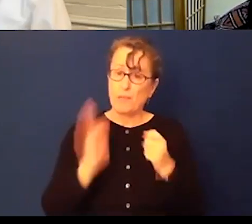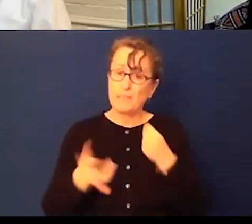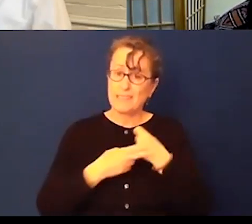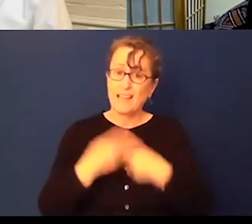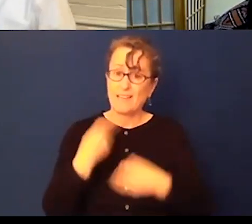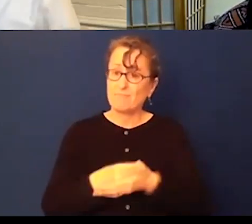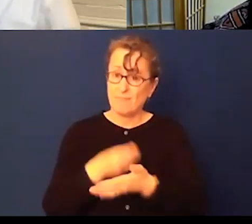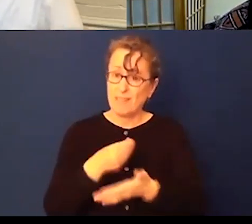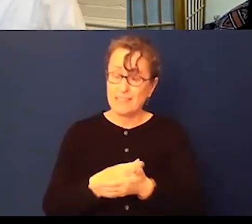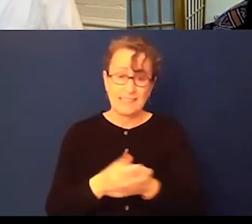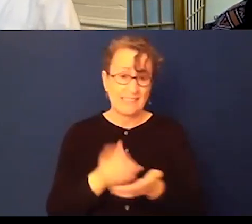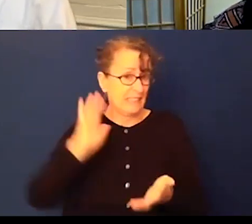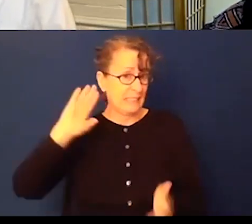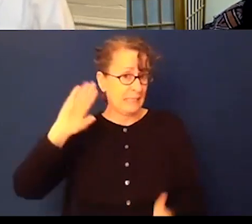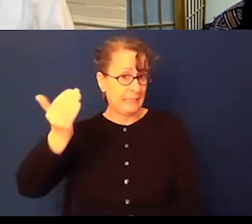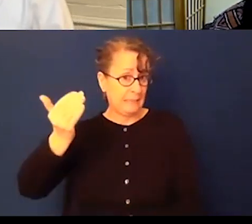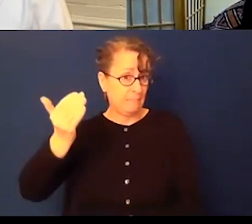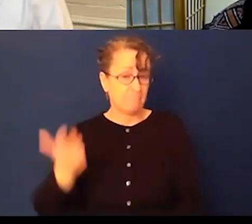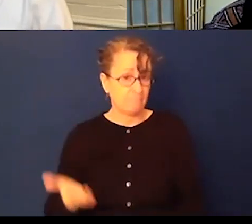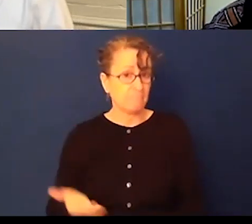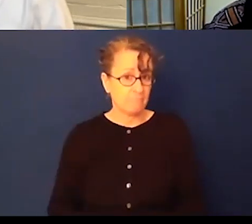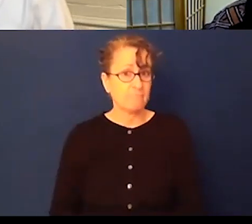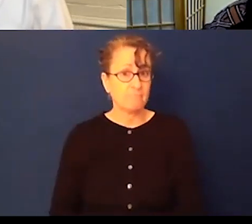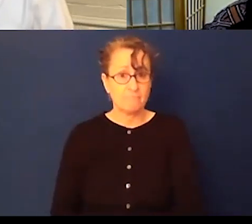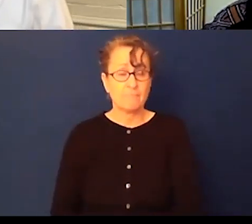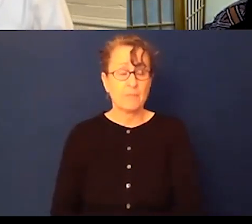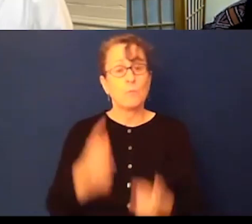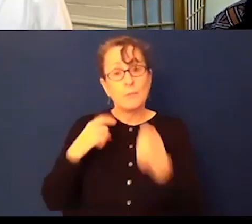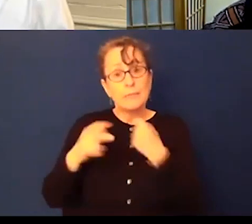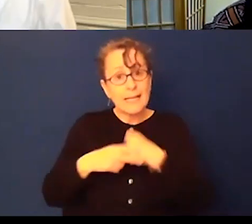our decisions that we're making tonight.